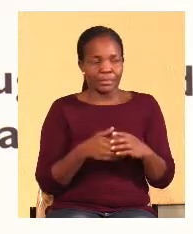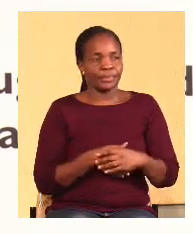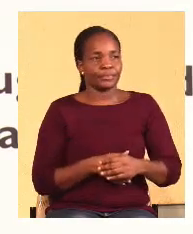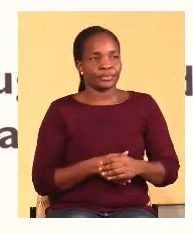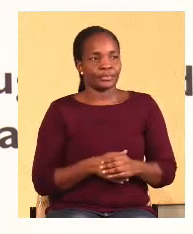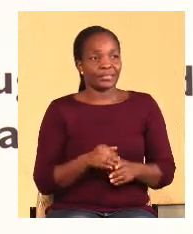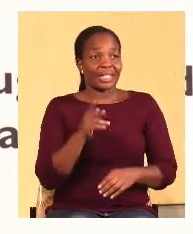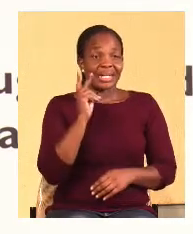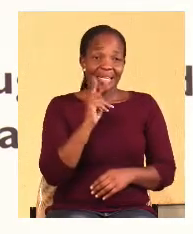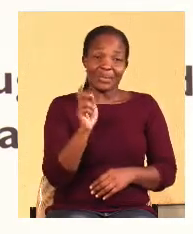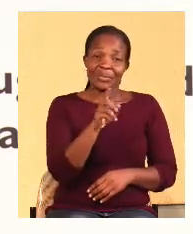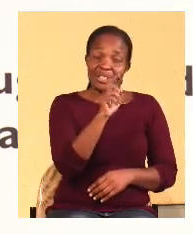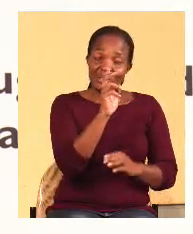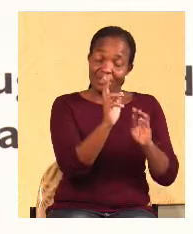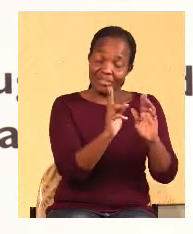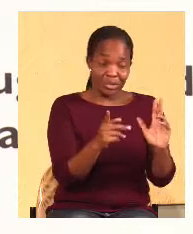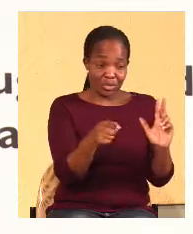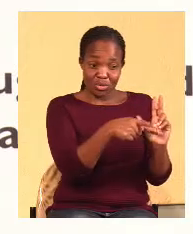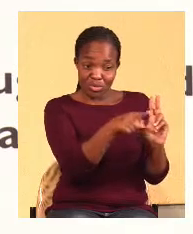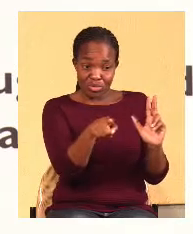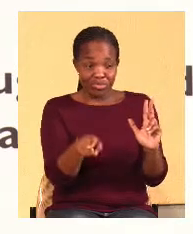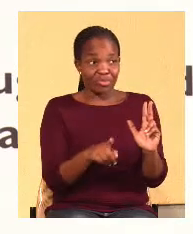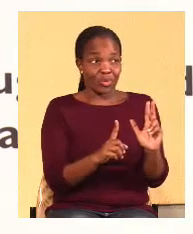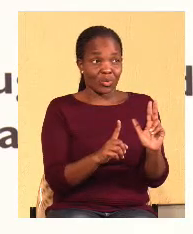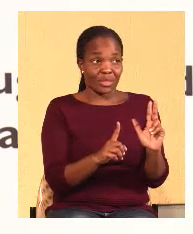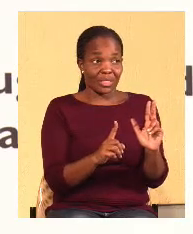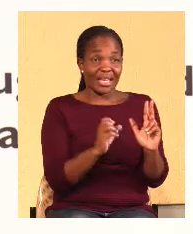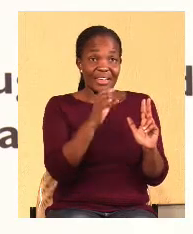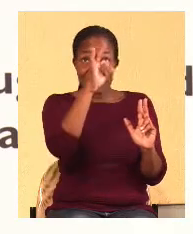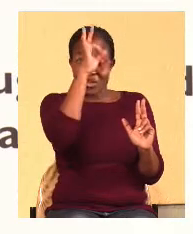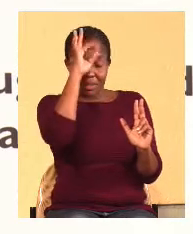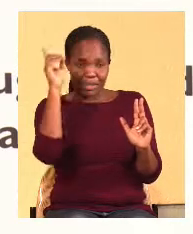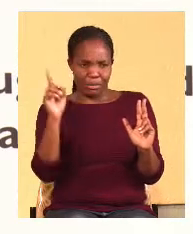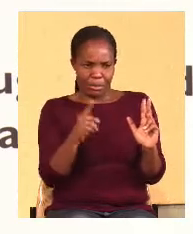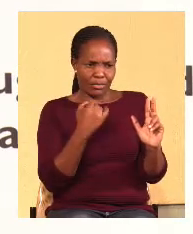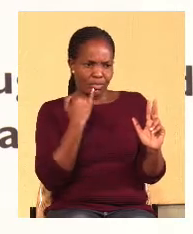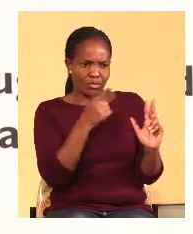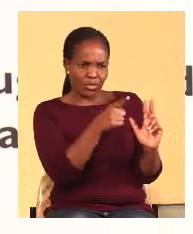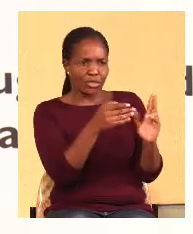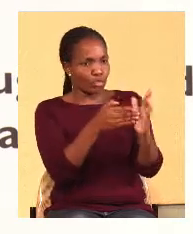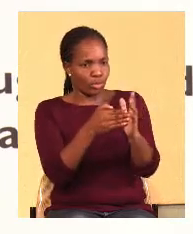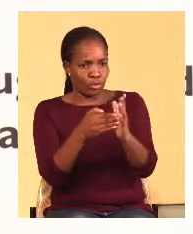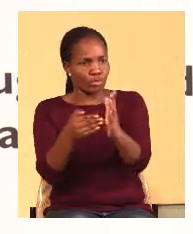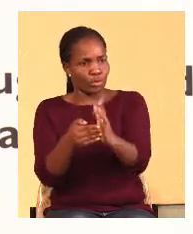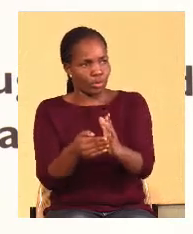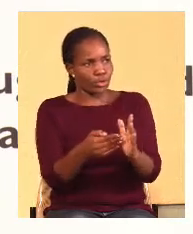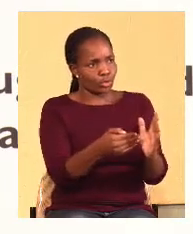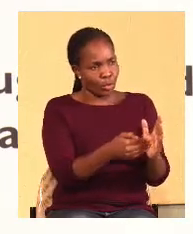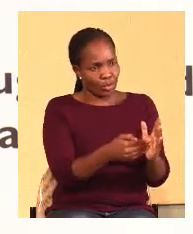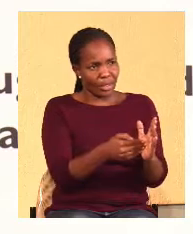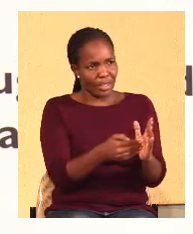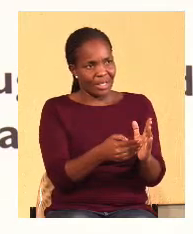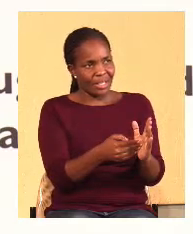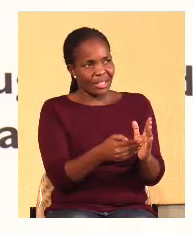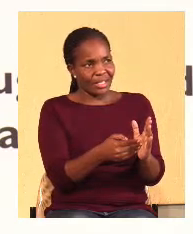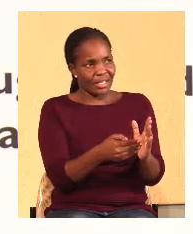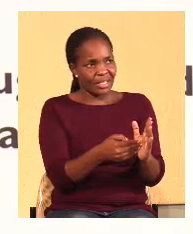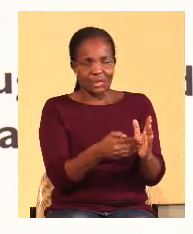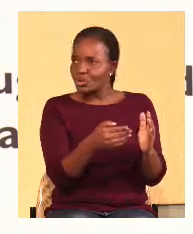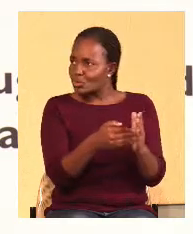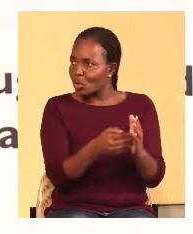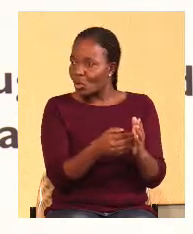what we are asking people to do is when they're instructed by law enforcement to stop an action, whether it's to disperse a public